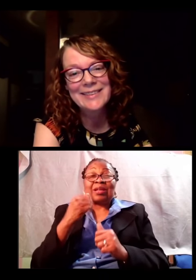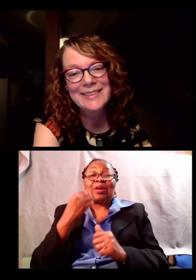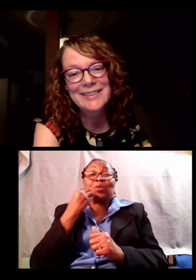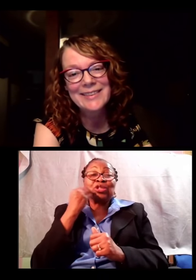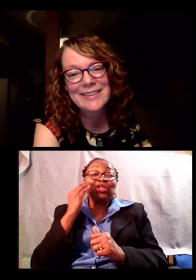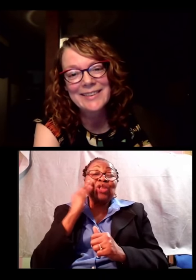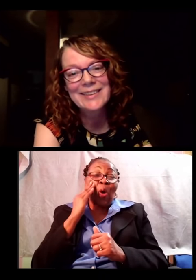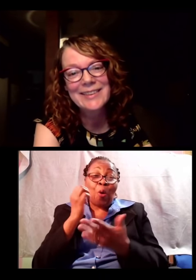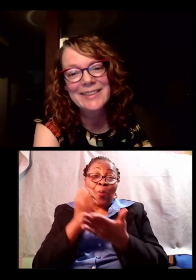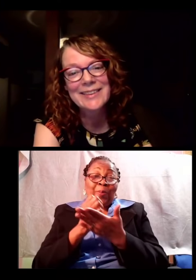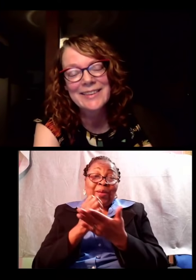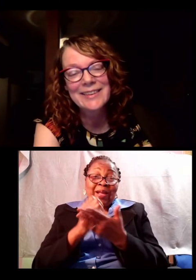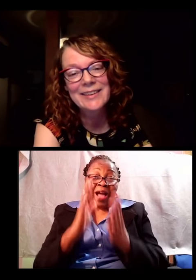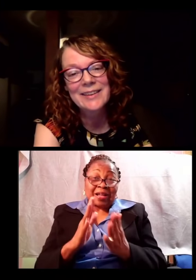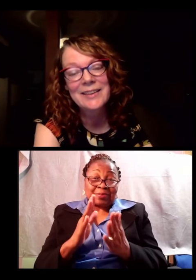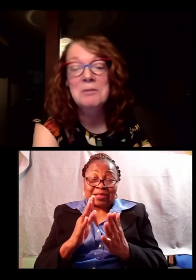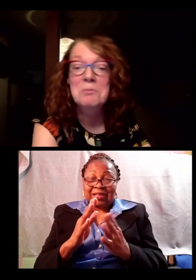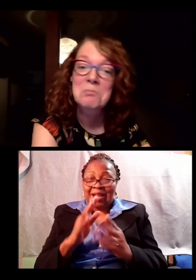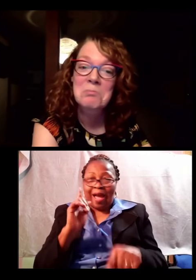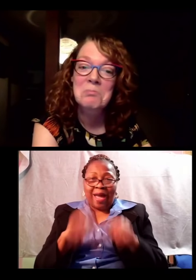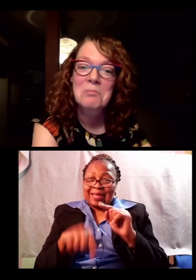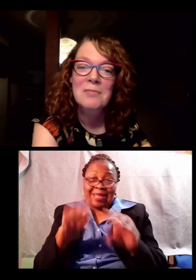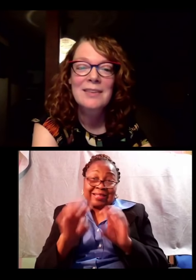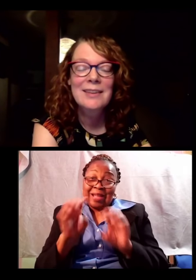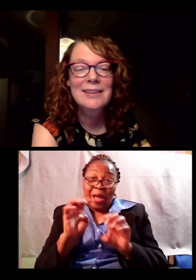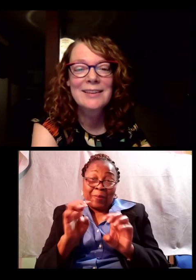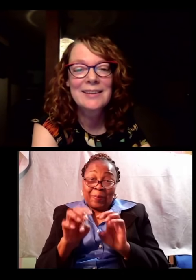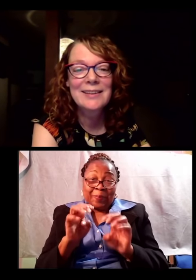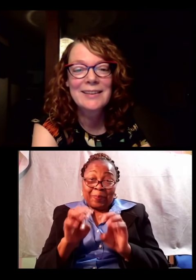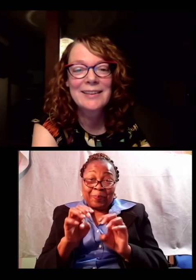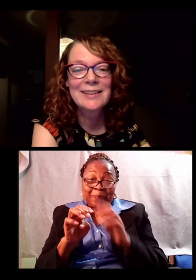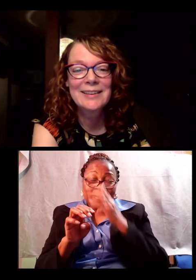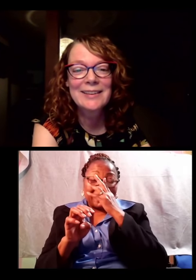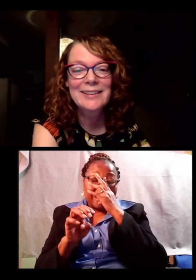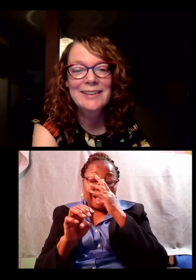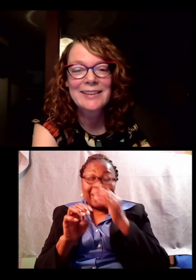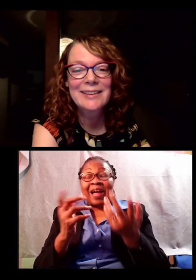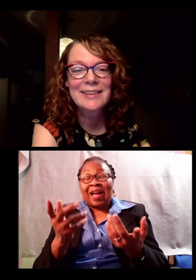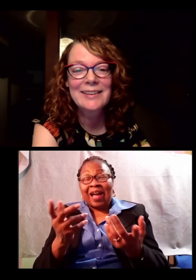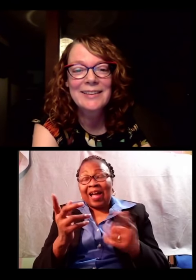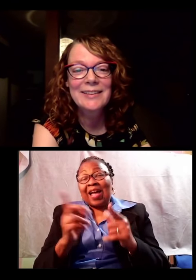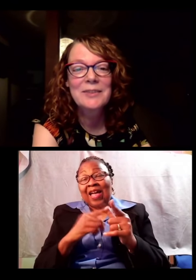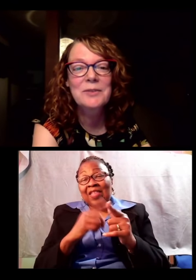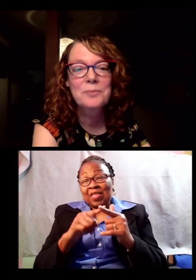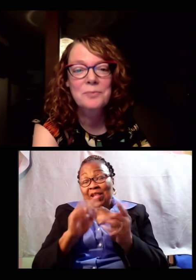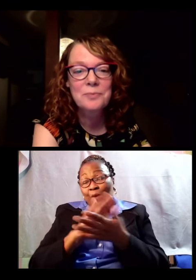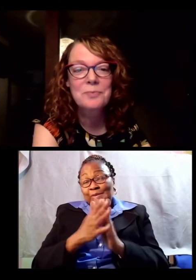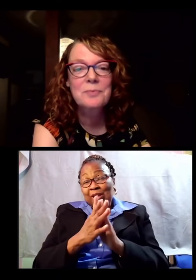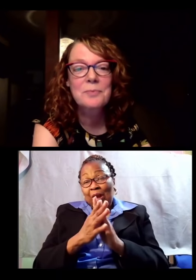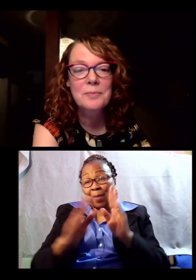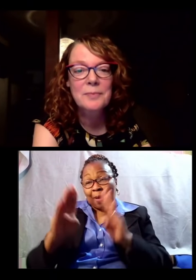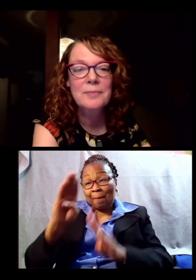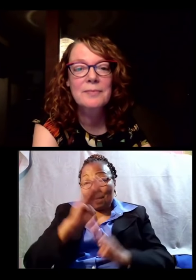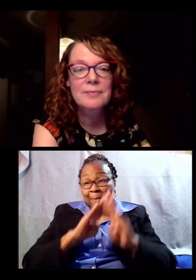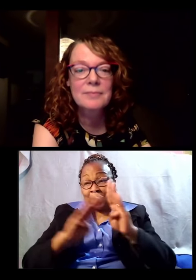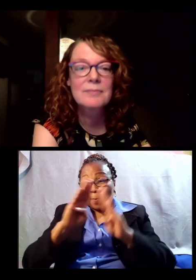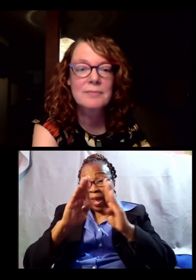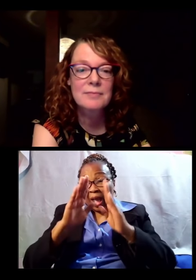can do zippers, but I can't type. And then I was going to be a biologist. I was quite good at that.